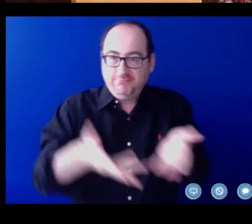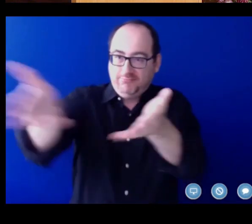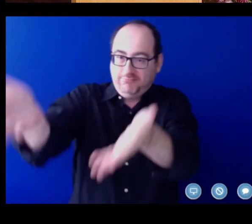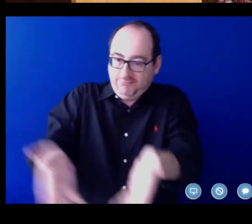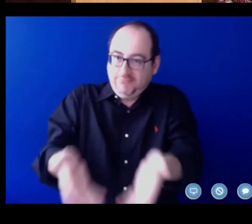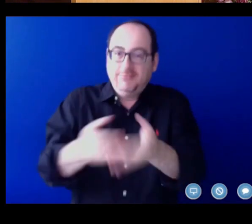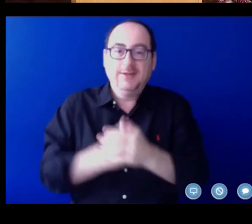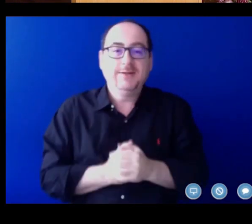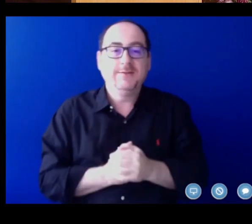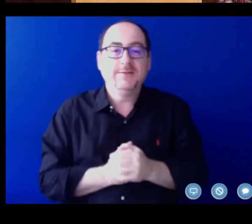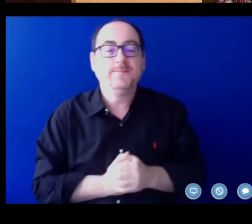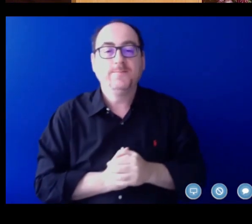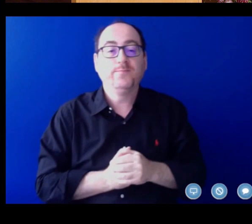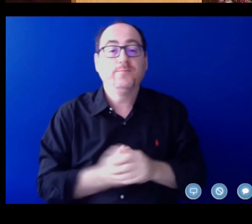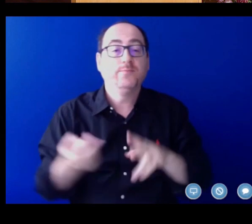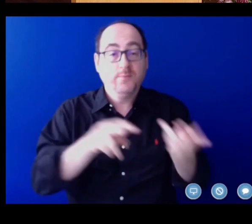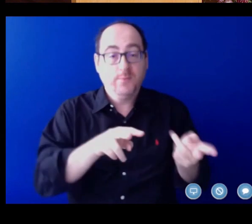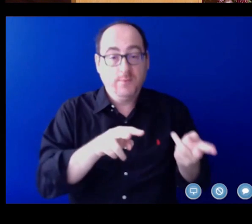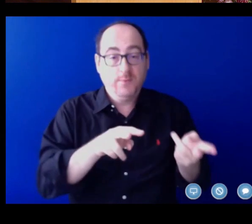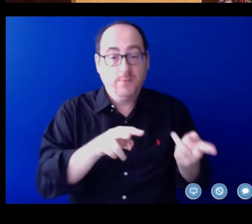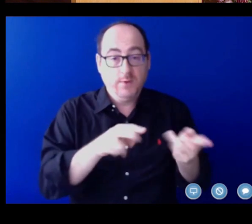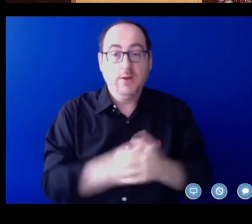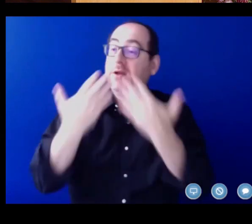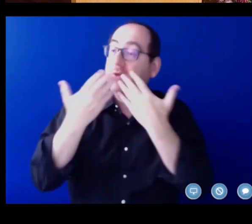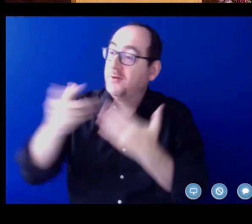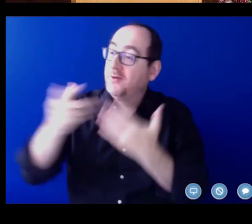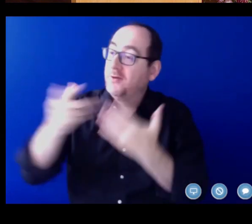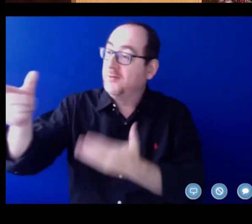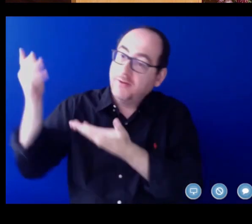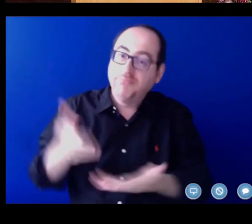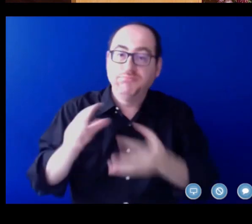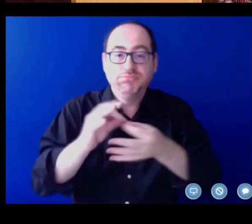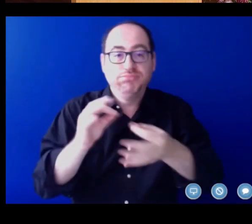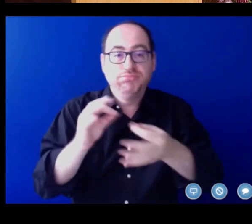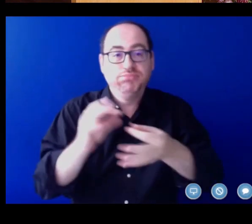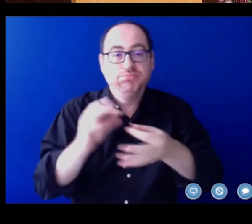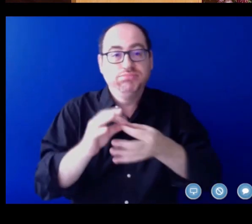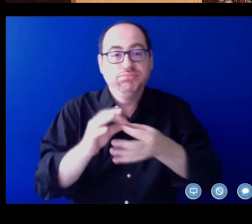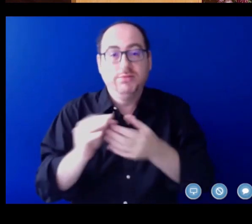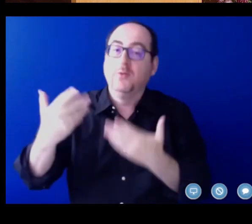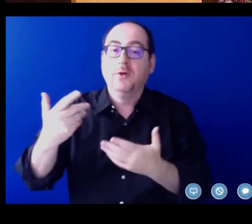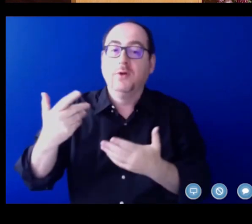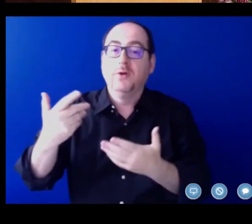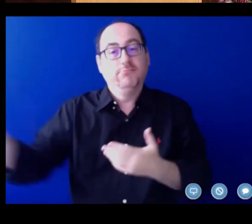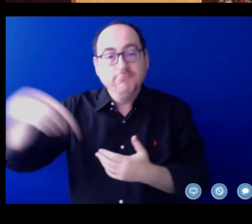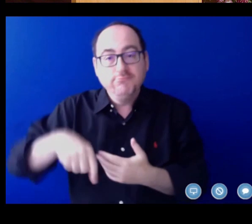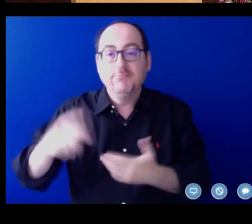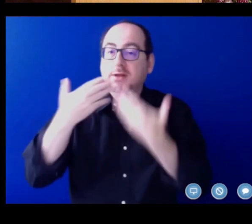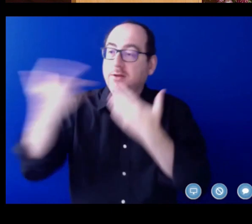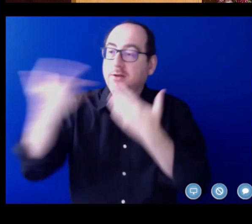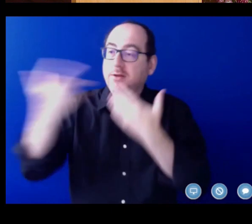Thank you very much for that introduction, and I'd like to thank everyone for coming and also thank the organisers for inviting me to speak here